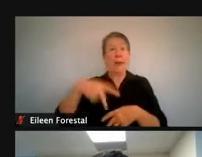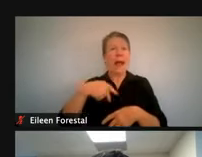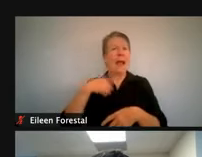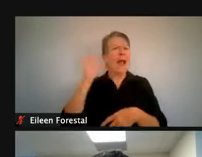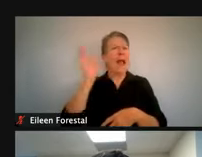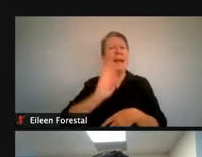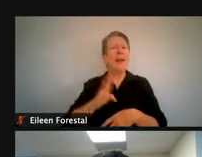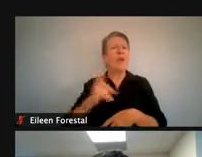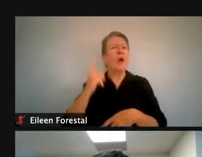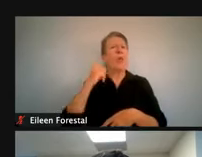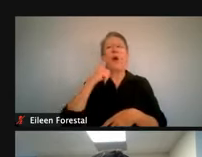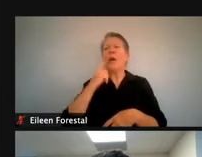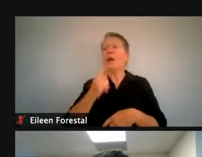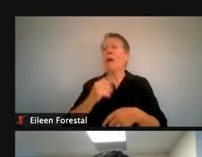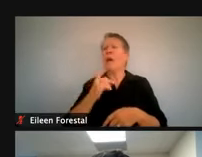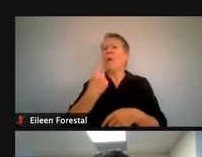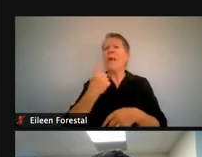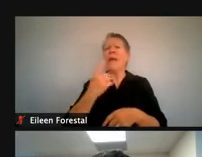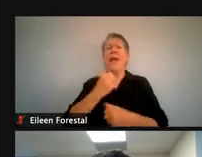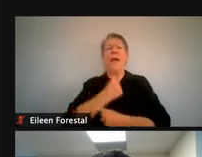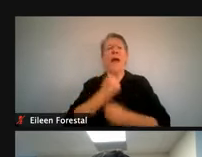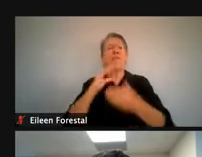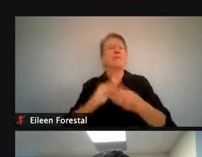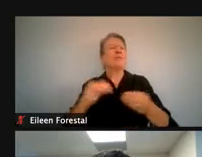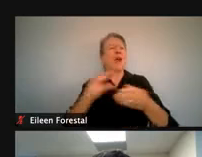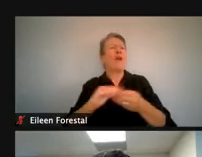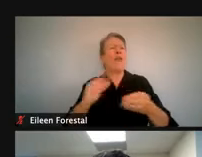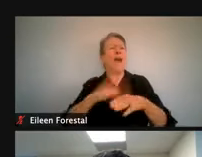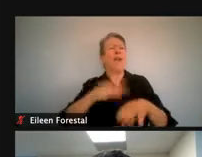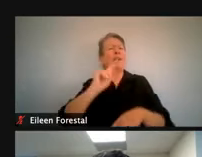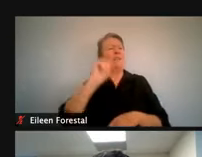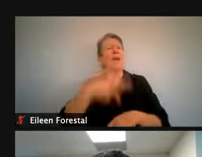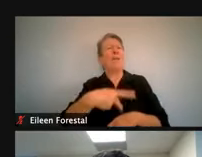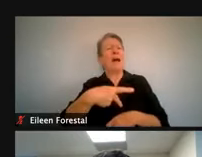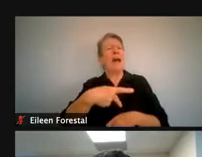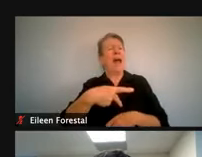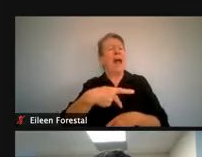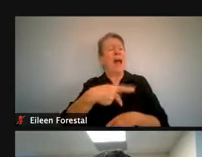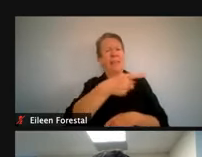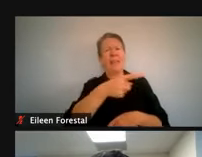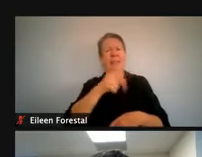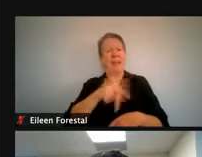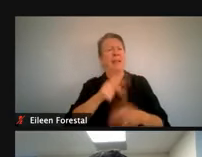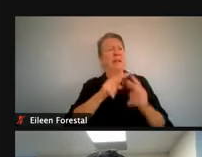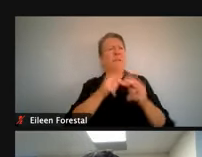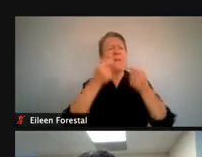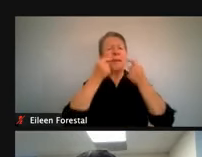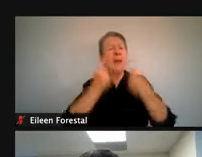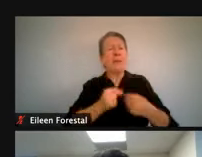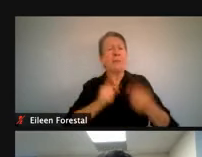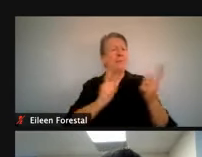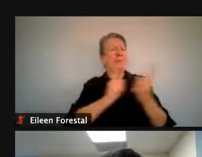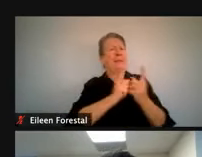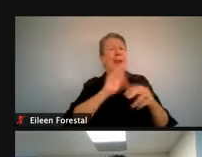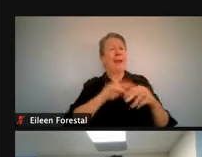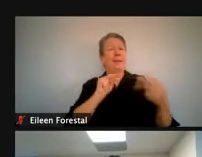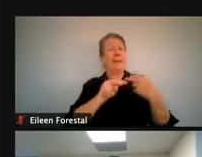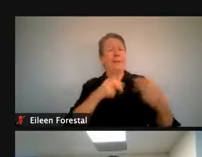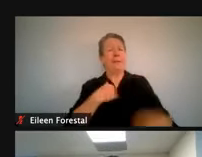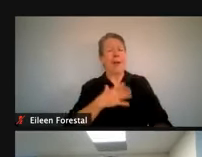you for that. It's a great story. That's all I got, Gov. I'm with you, Pat. I probed because I assumed it was a rest stop, but